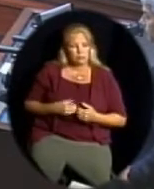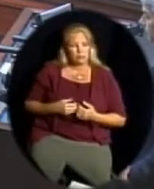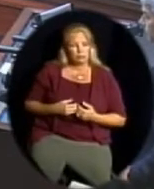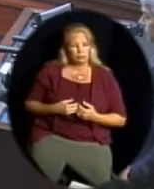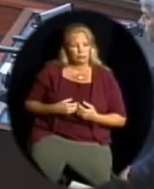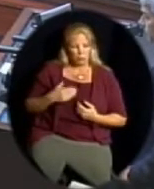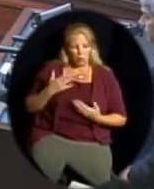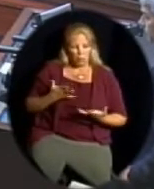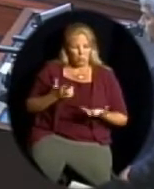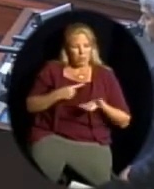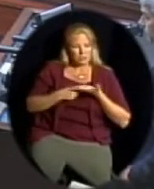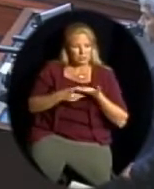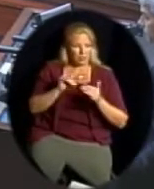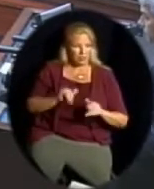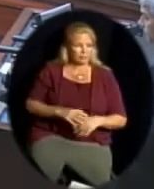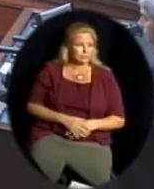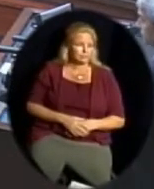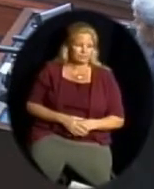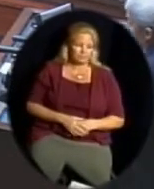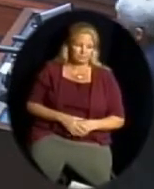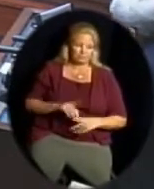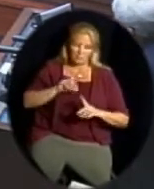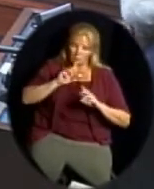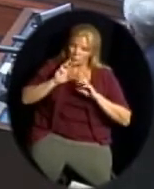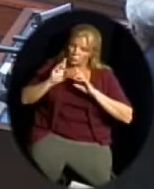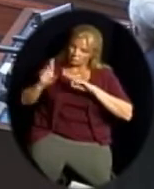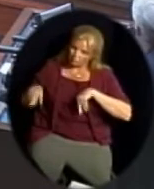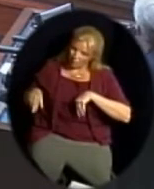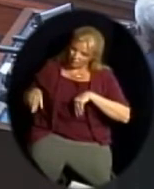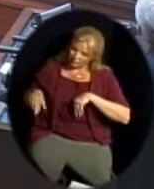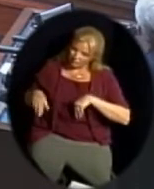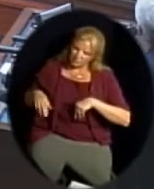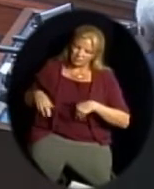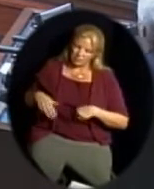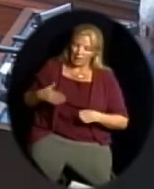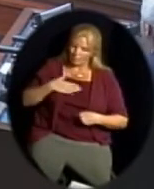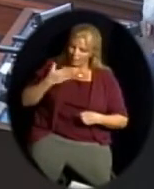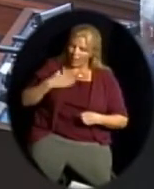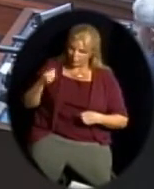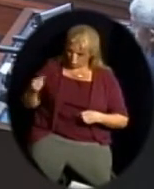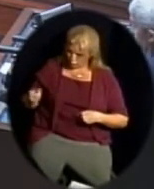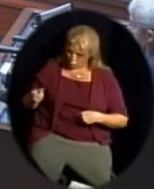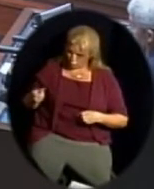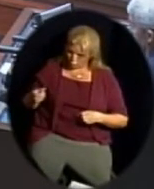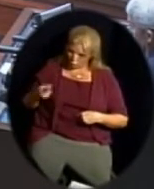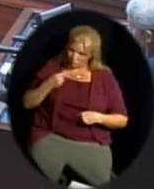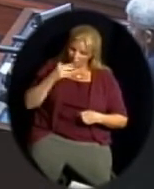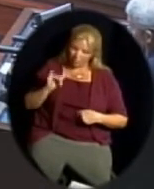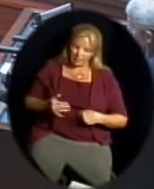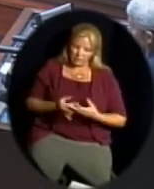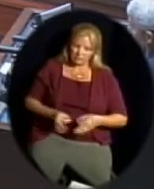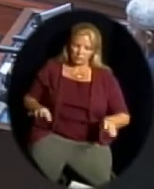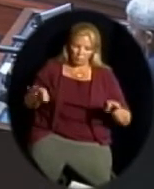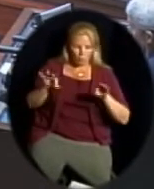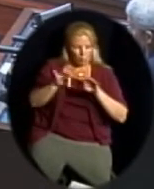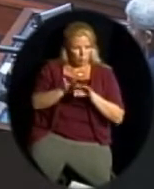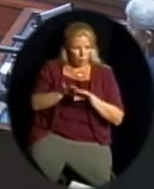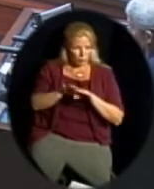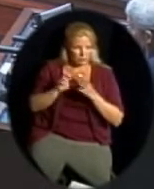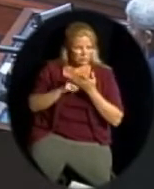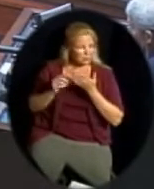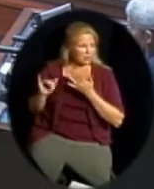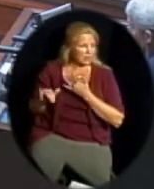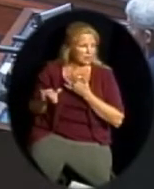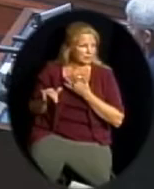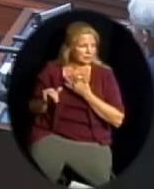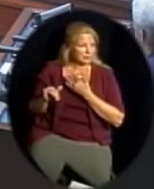think, Mr. Gilmore, I appreciate you bringing that up. It's important to put that into context. And I would say, based on calculations that